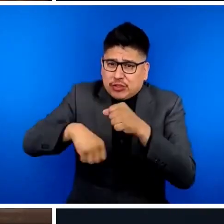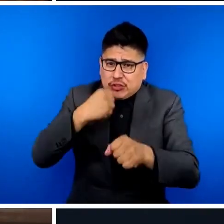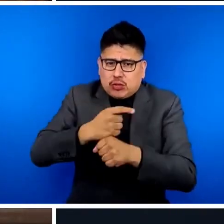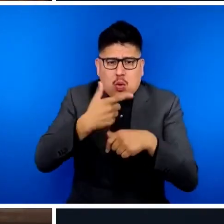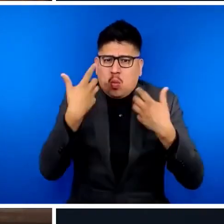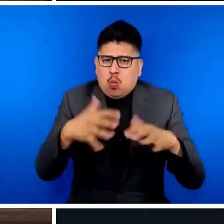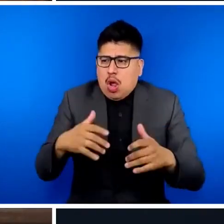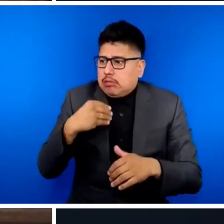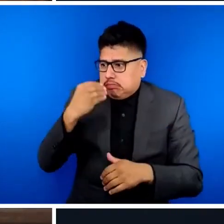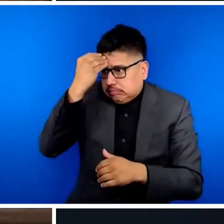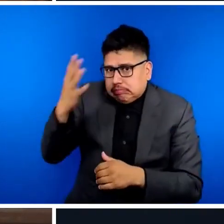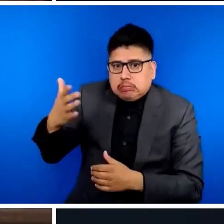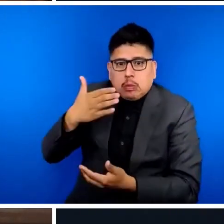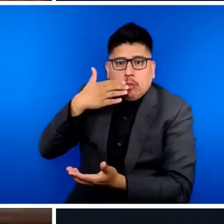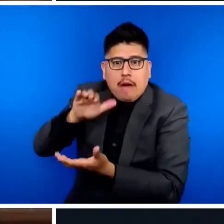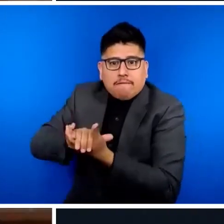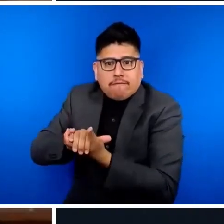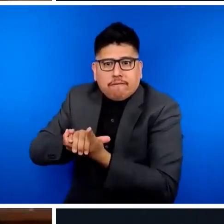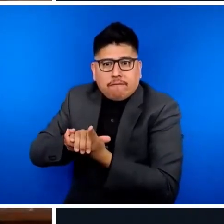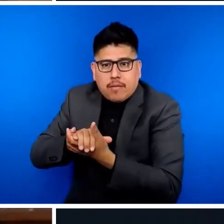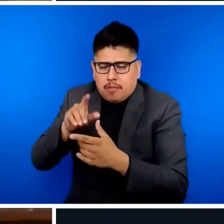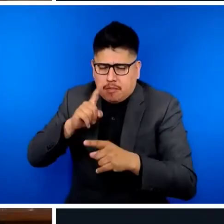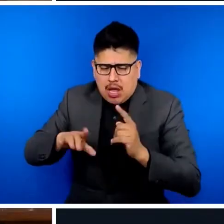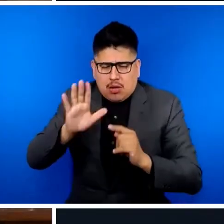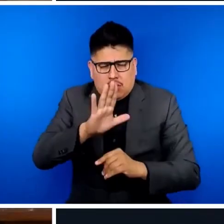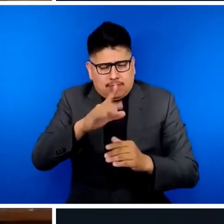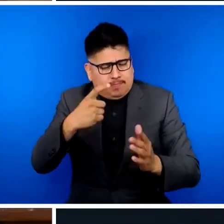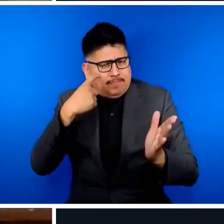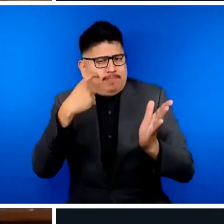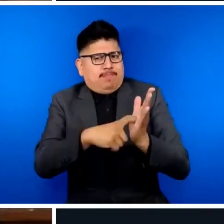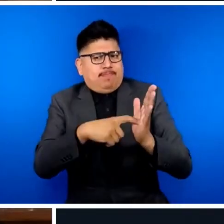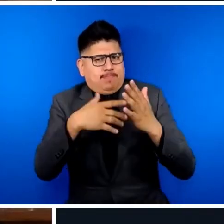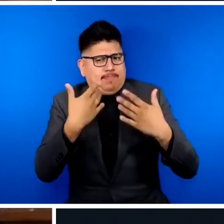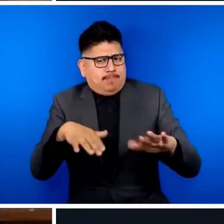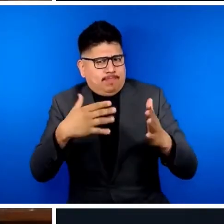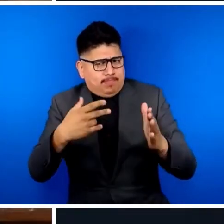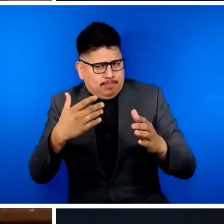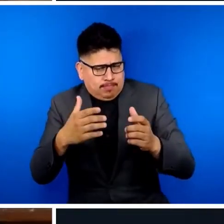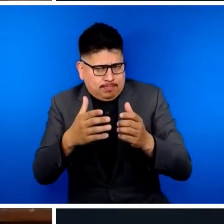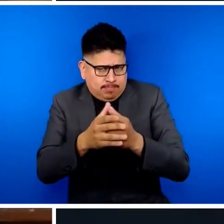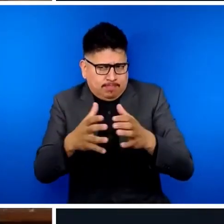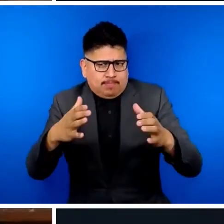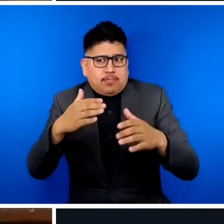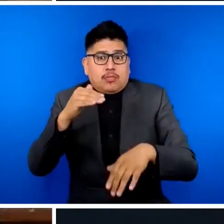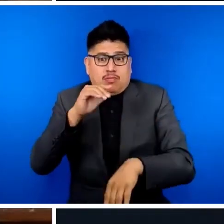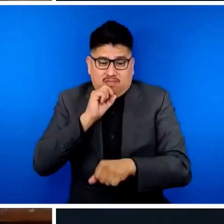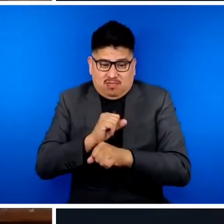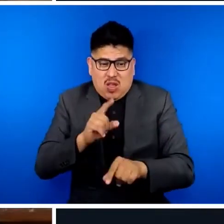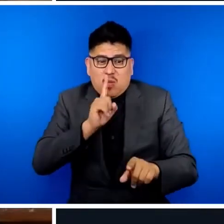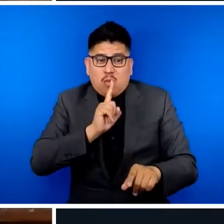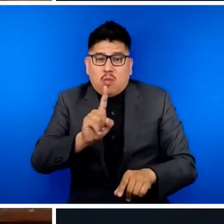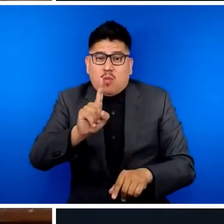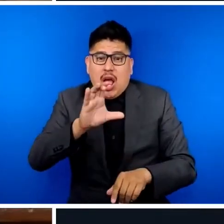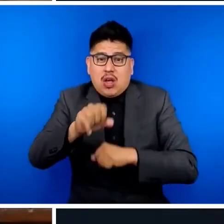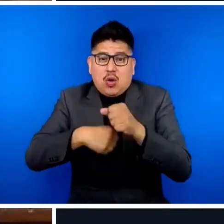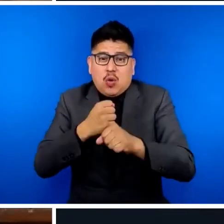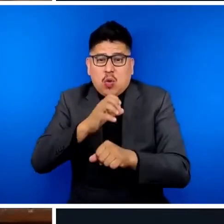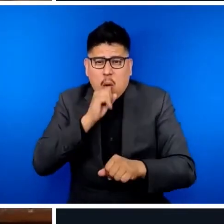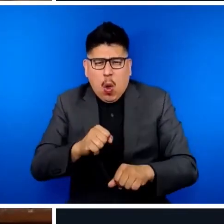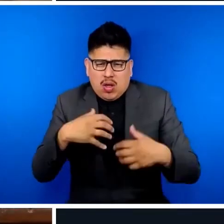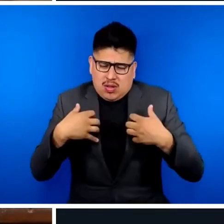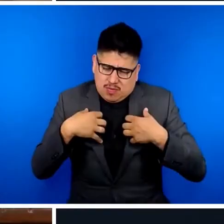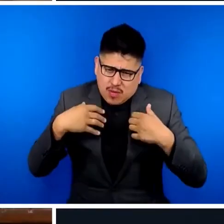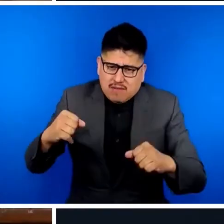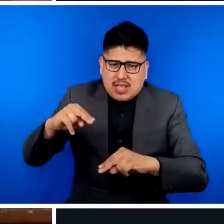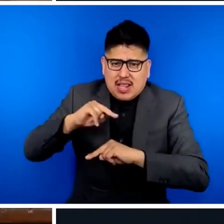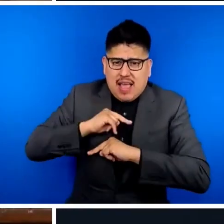grew. But tonight, at 100 years old, this brave Navy captain is finally getting